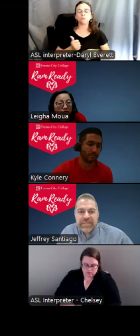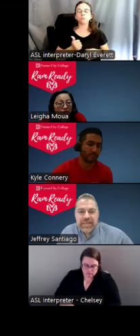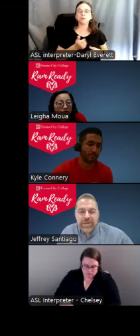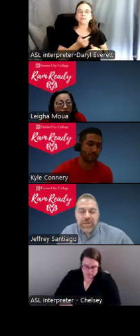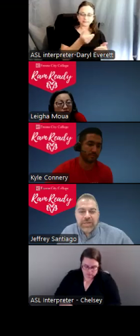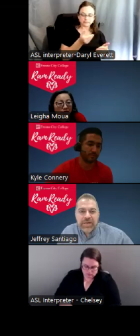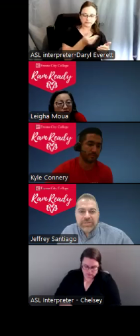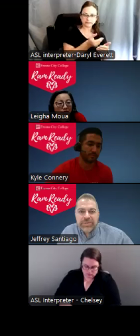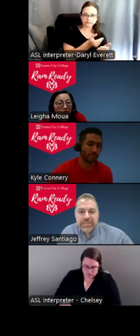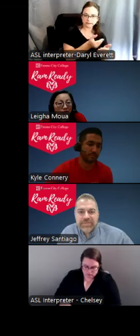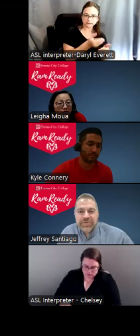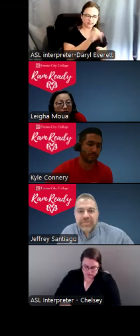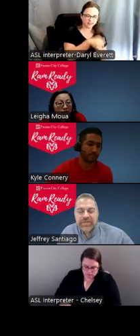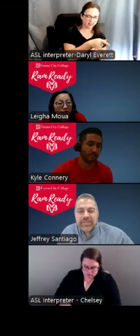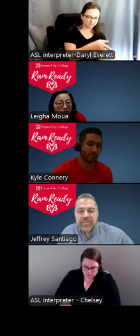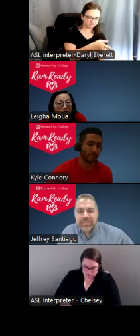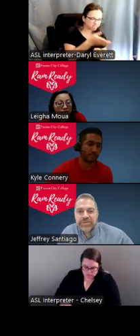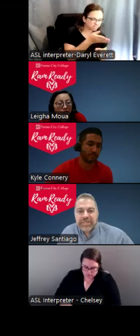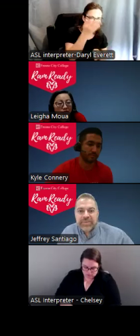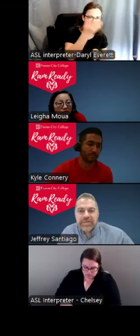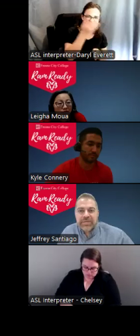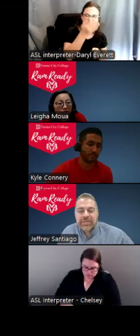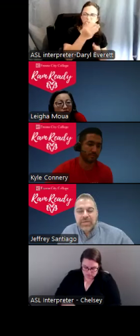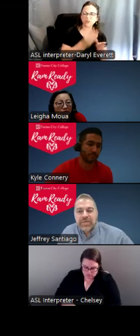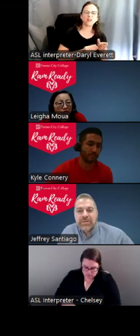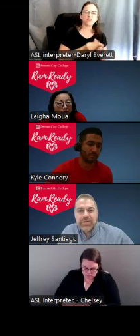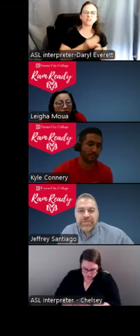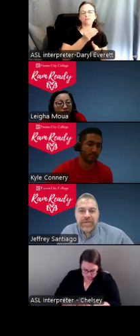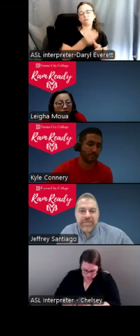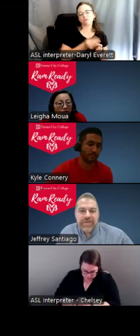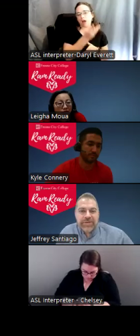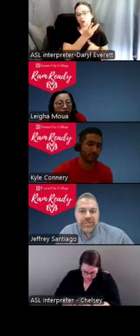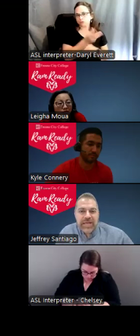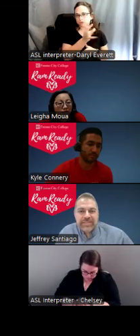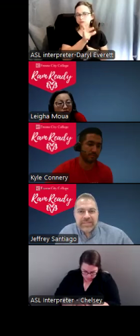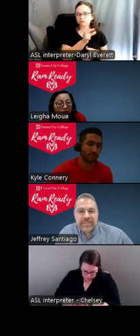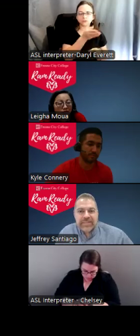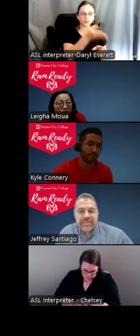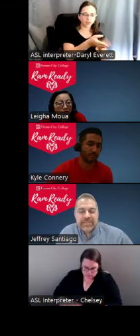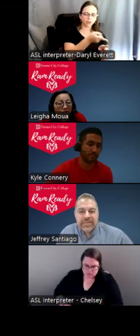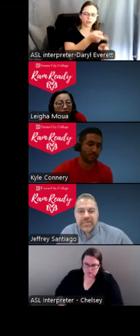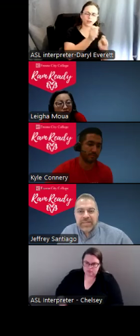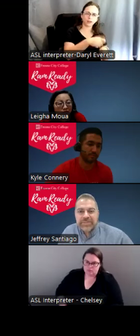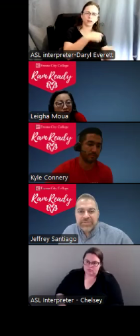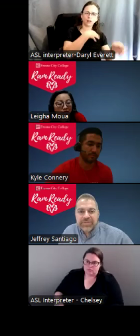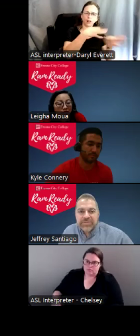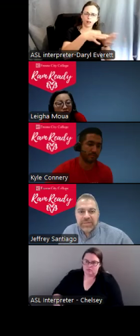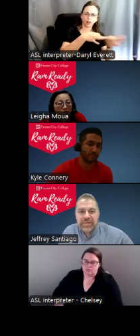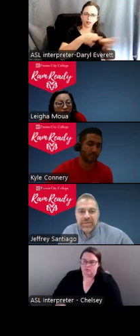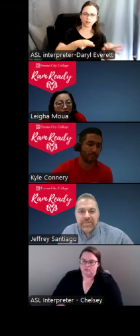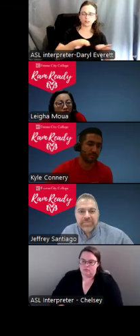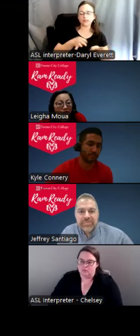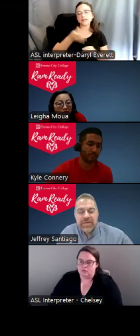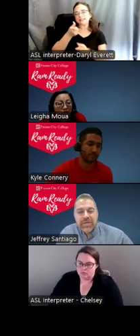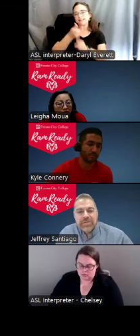have questions like how to log on to the self-service, how to check your email, if you can't find your classes,